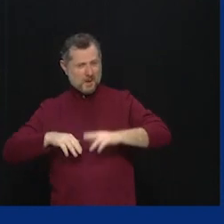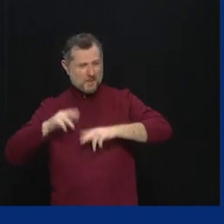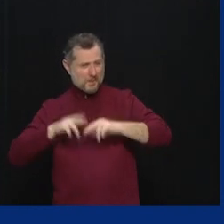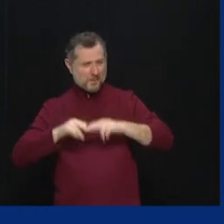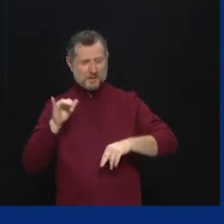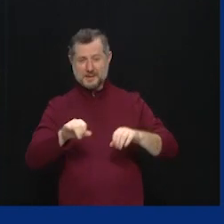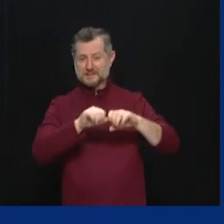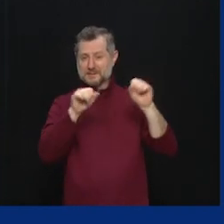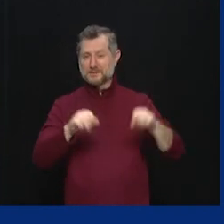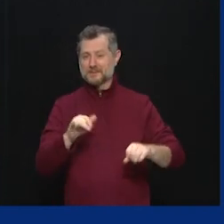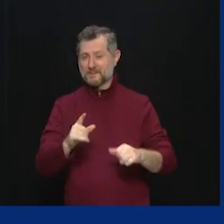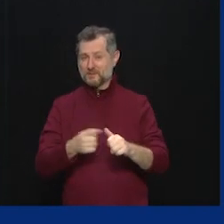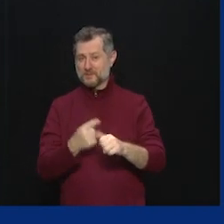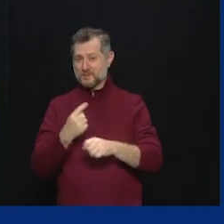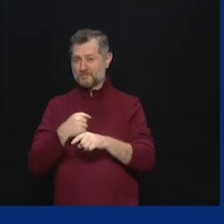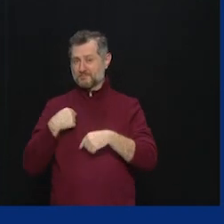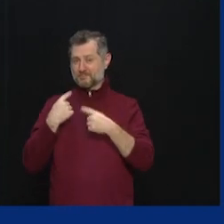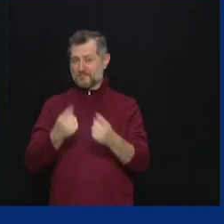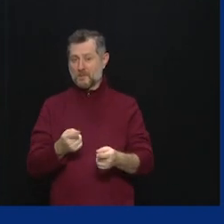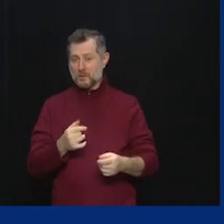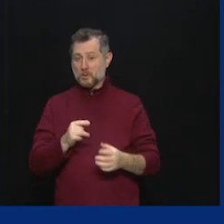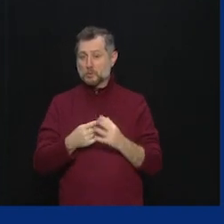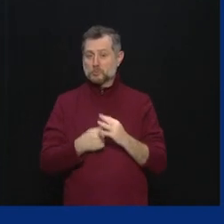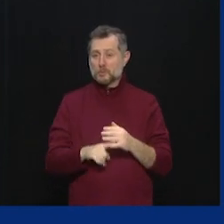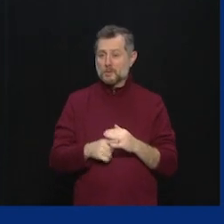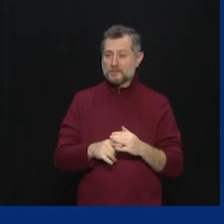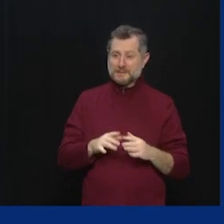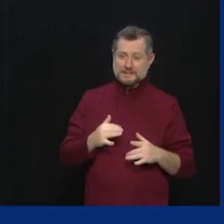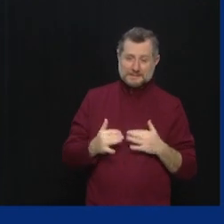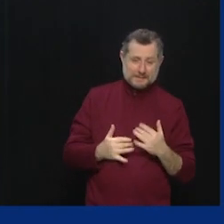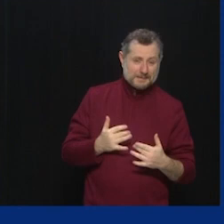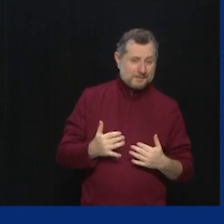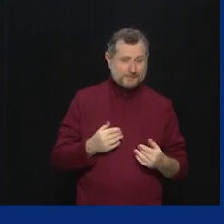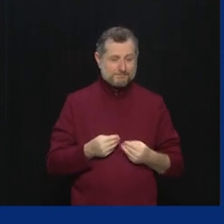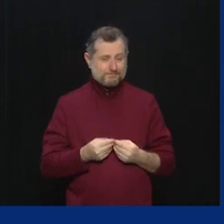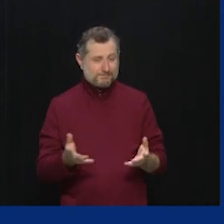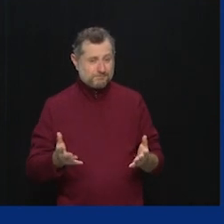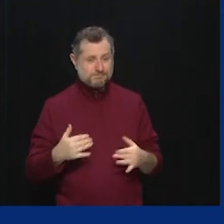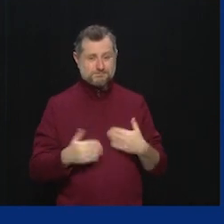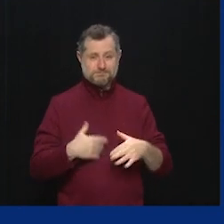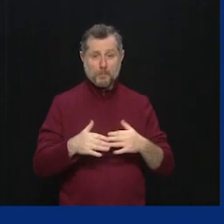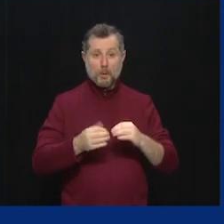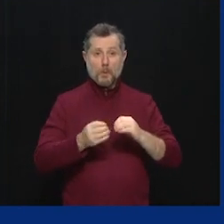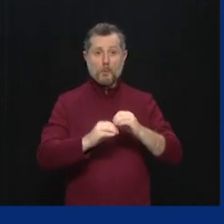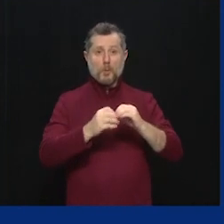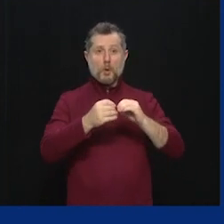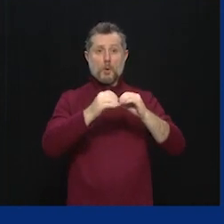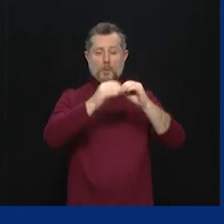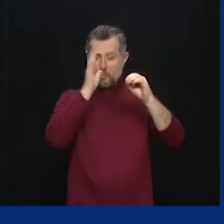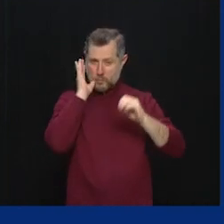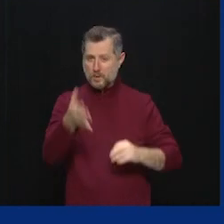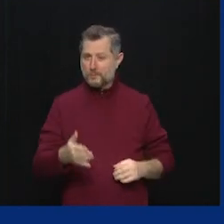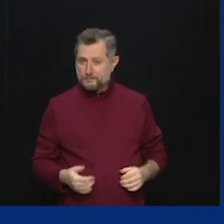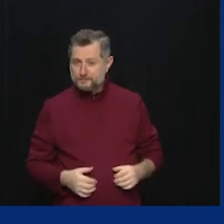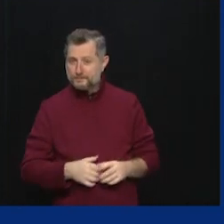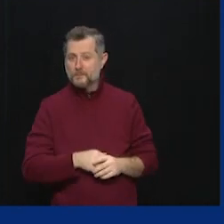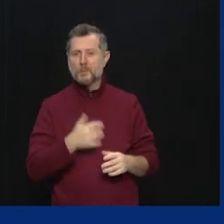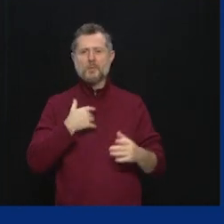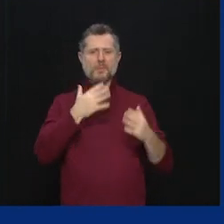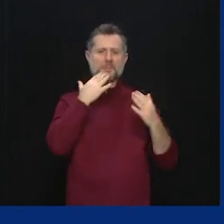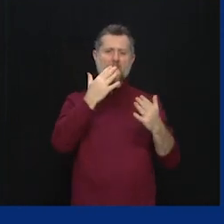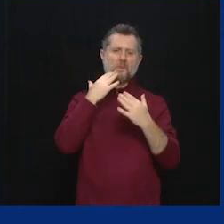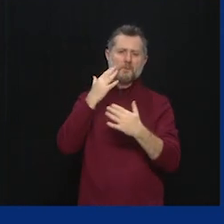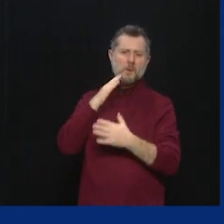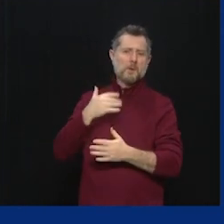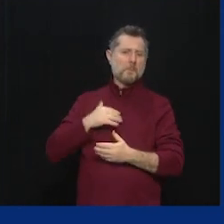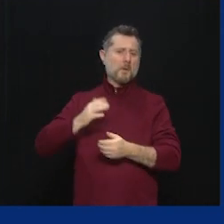up. And I did mention a few of the elected officials, but I also want to give a huge shout out to my partners in state government as well. The senators